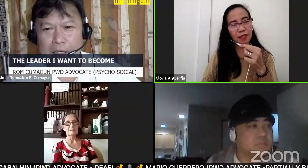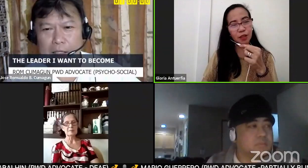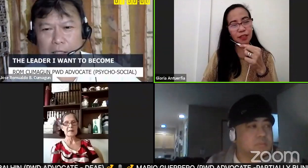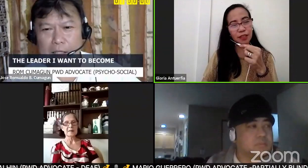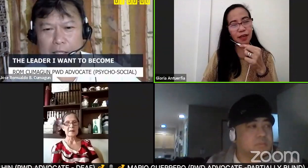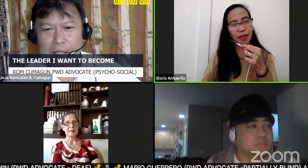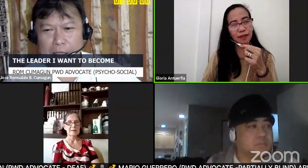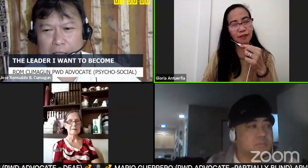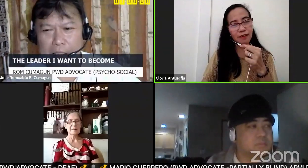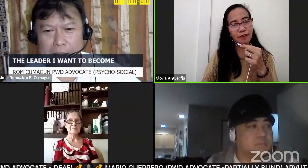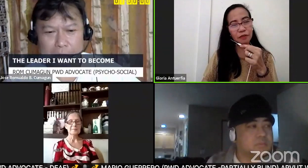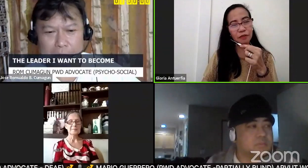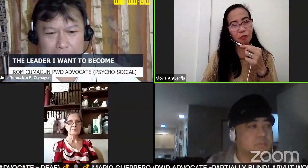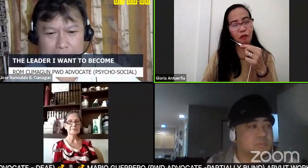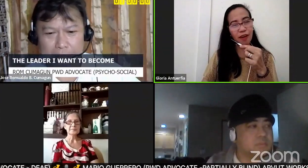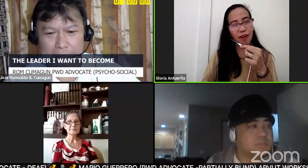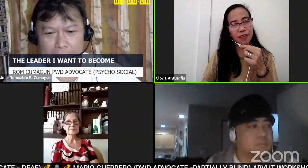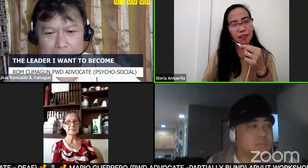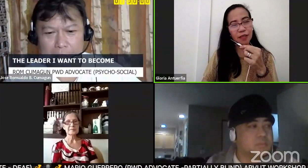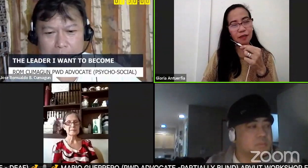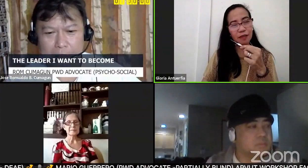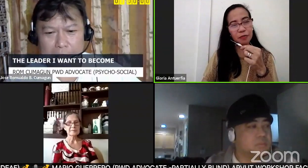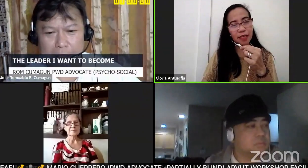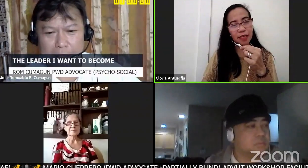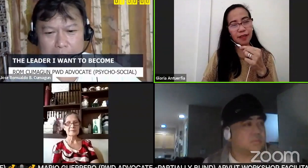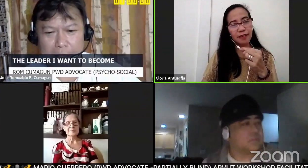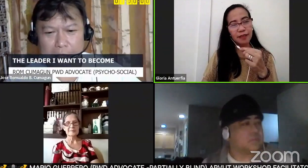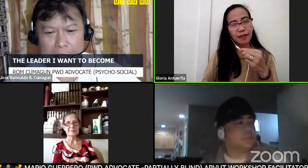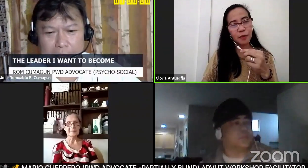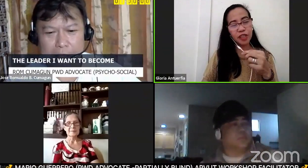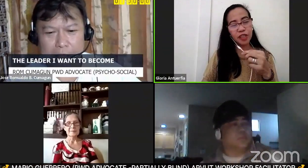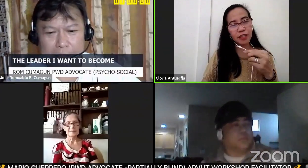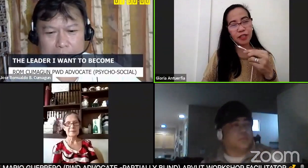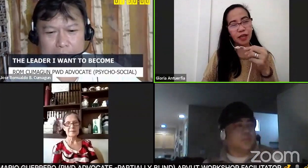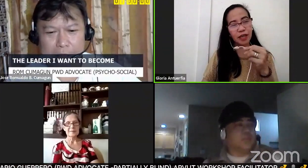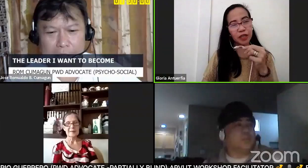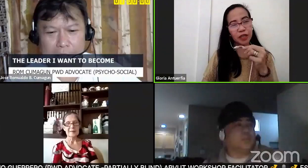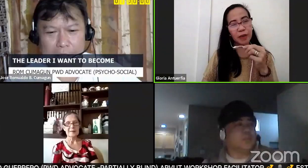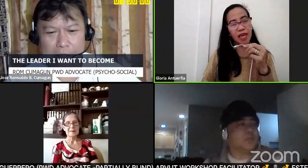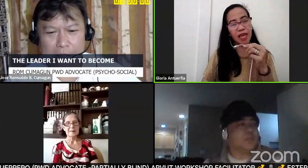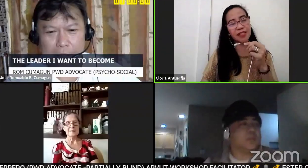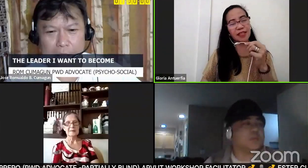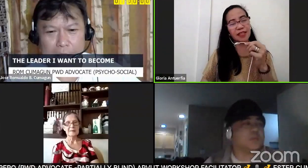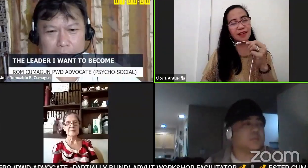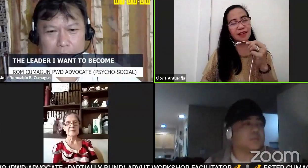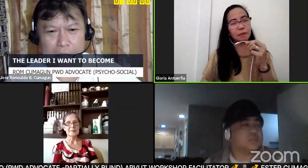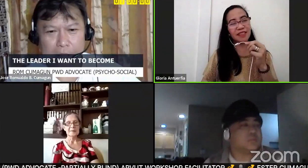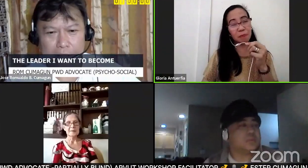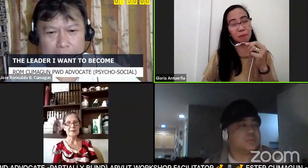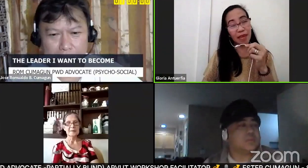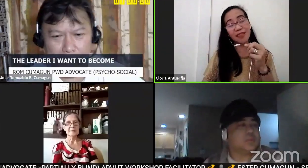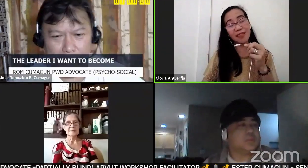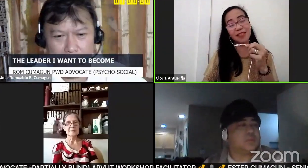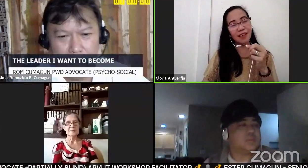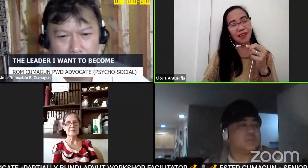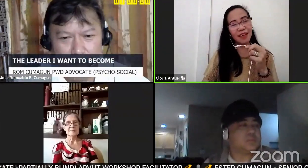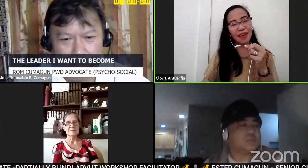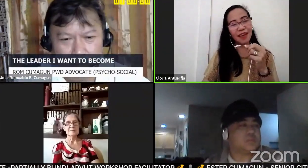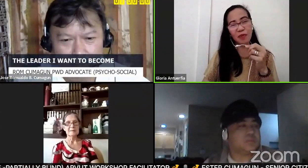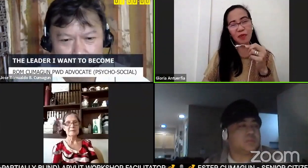na natin ito sa ating grupo, mga groups natin, Yeah. sa workplace, sa business